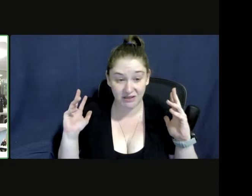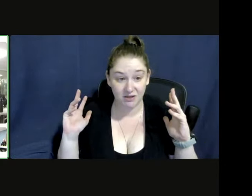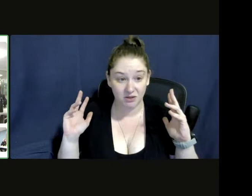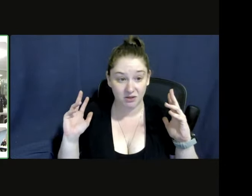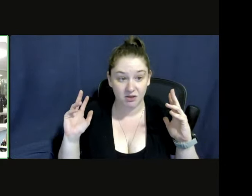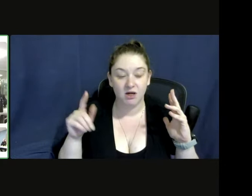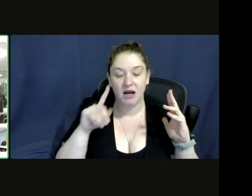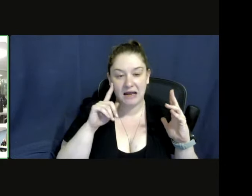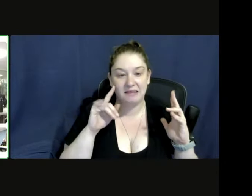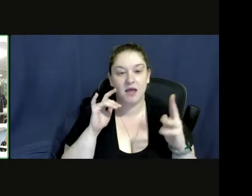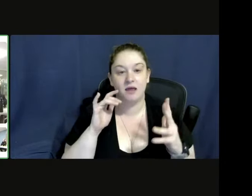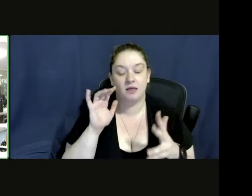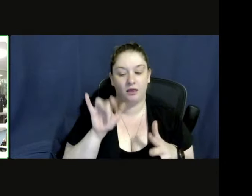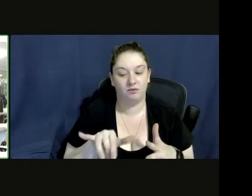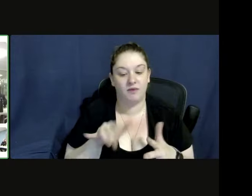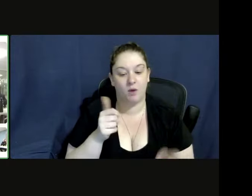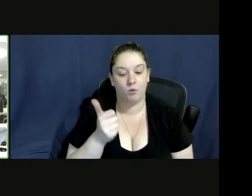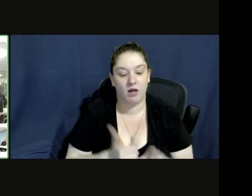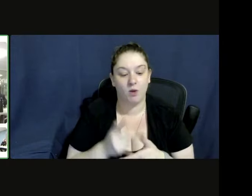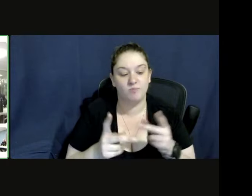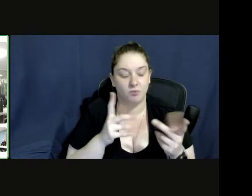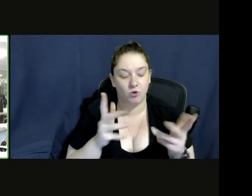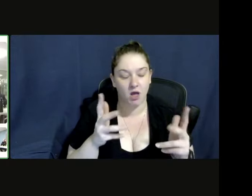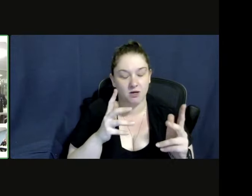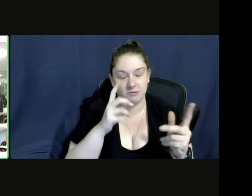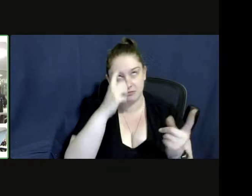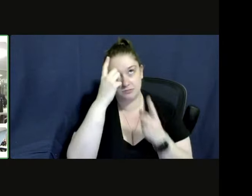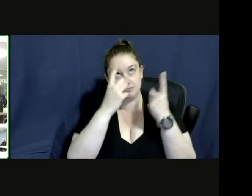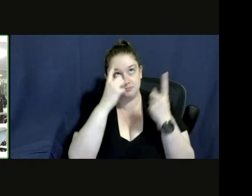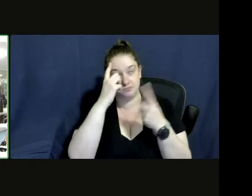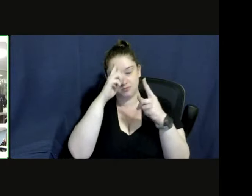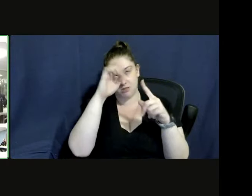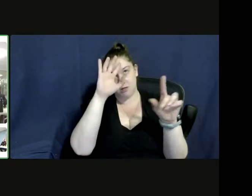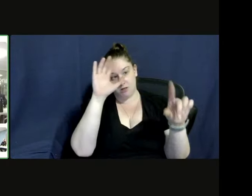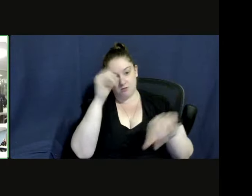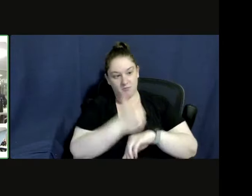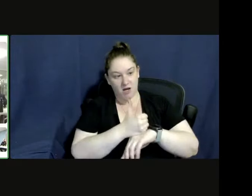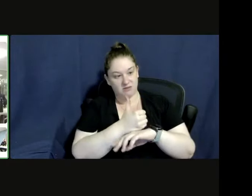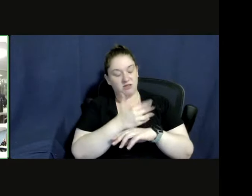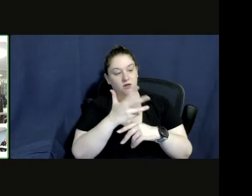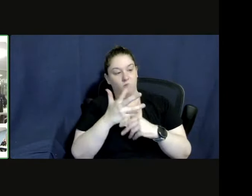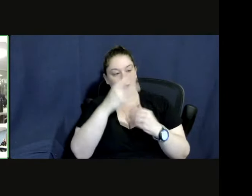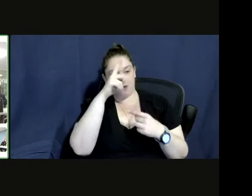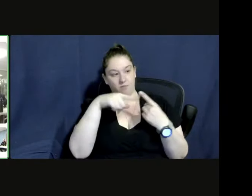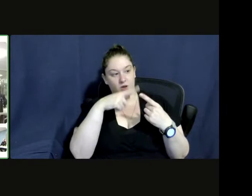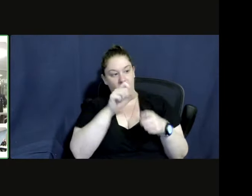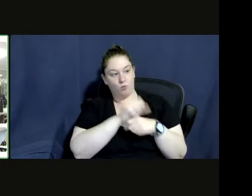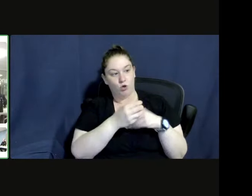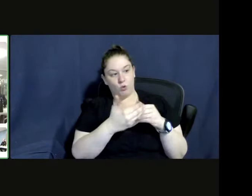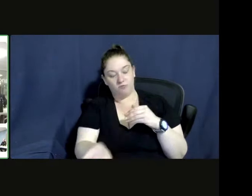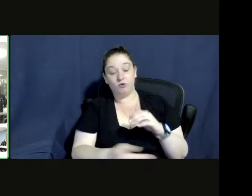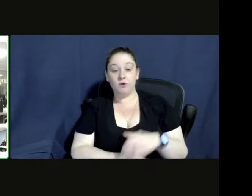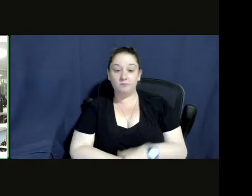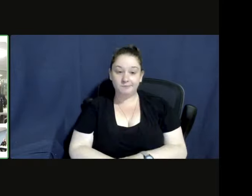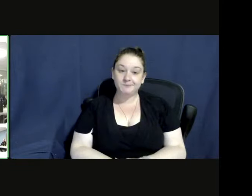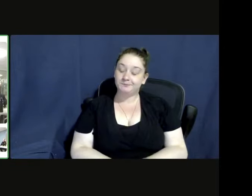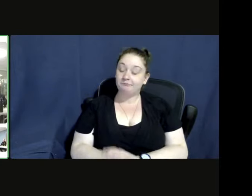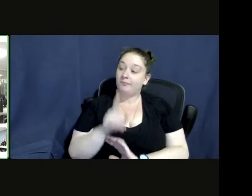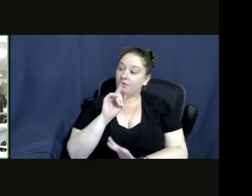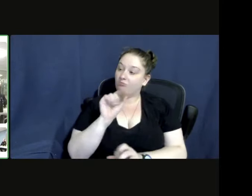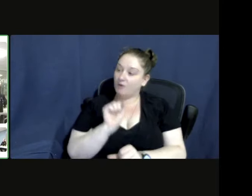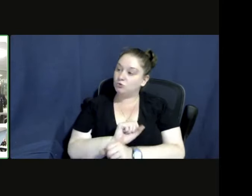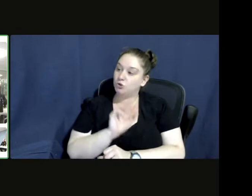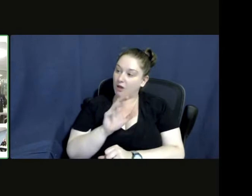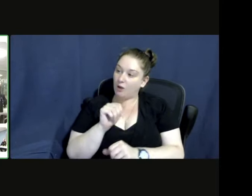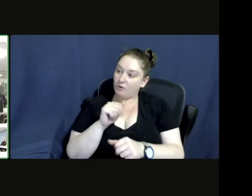help people kind of get back in that mindset as we consider that work going forward. I think that would be really helpful. Yeah, absolutely. And I'll send out the